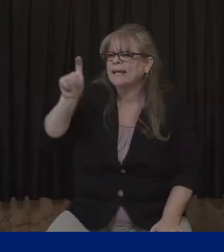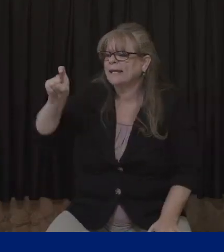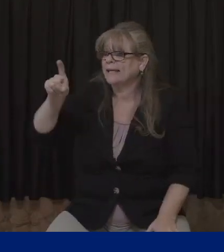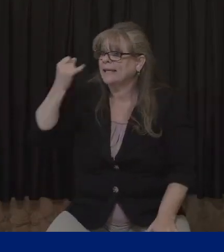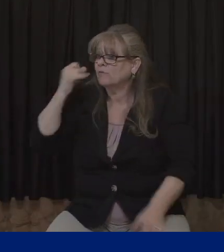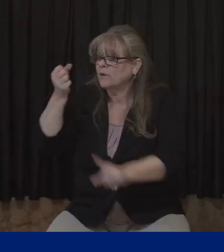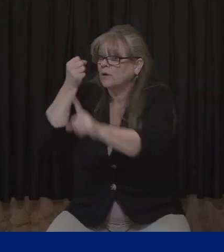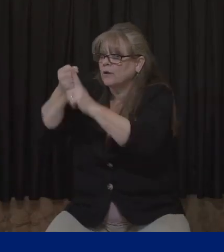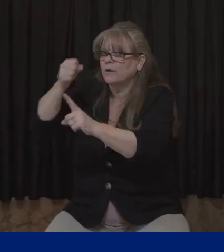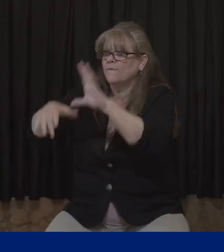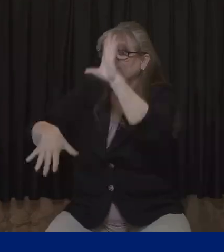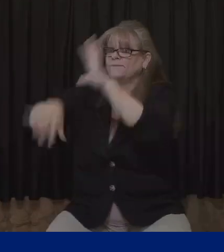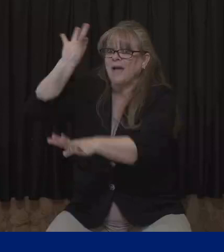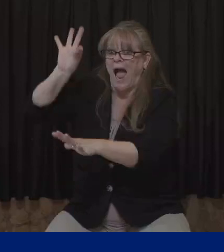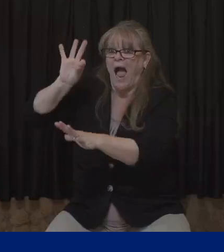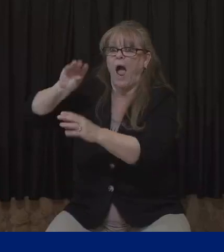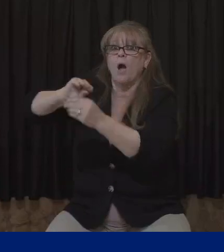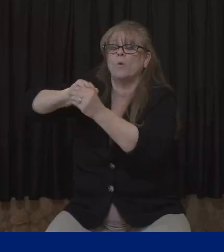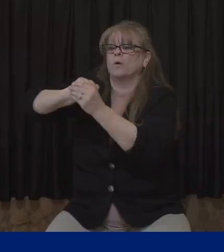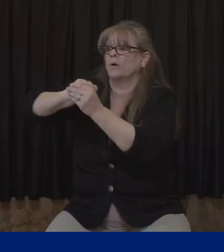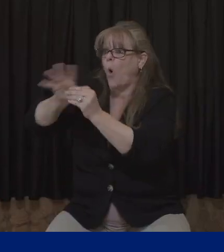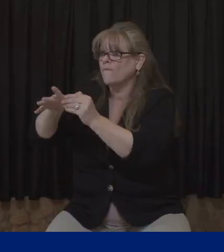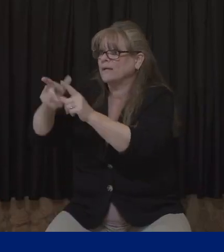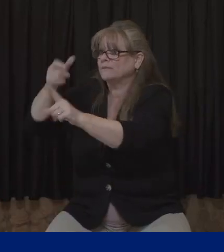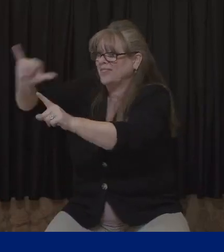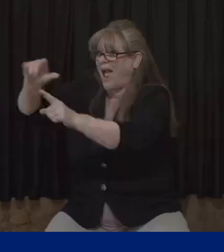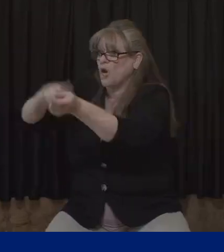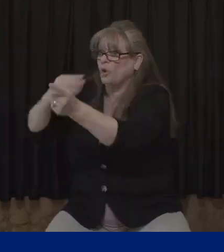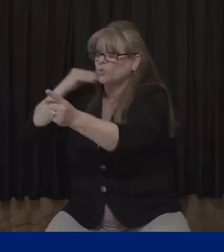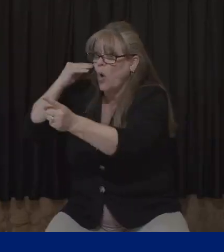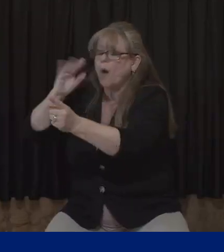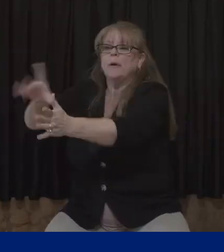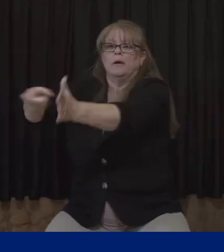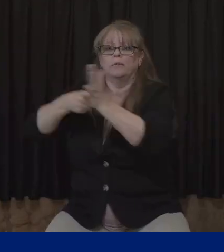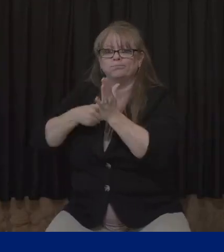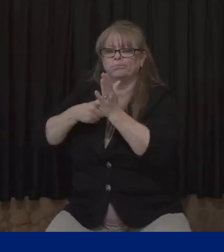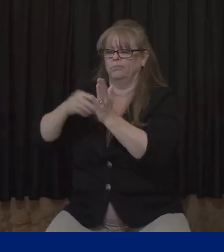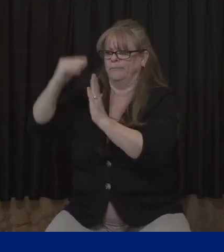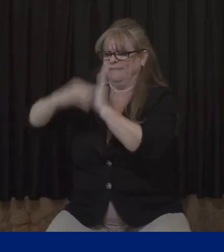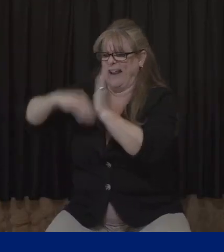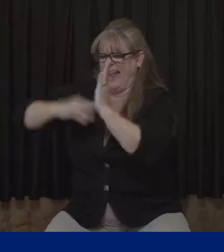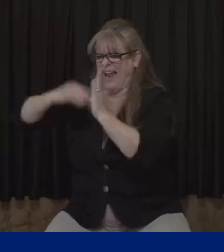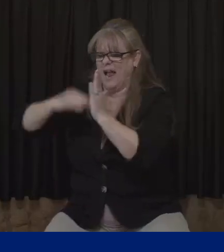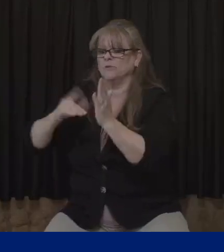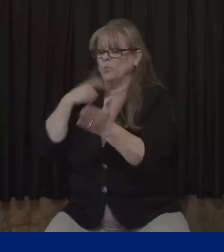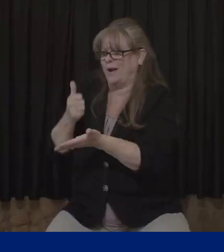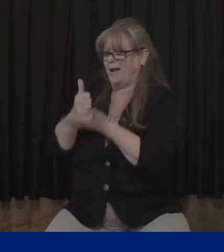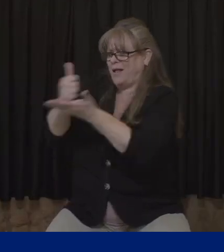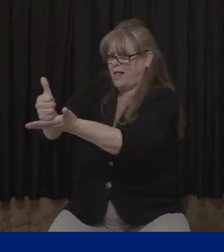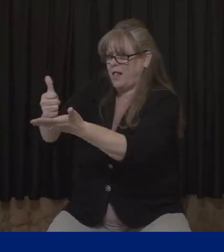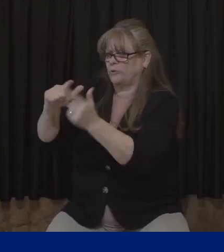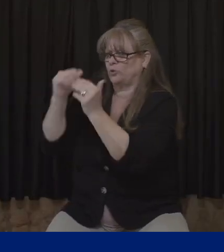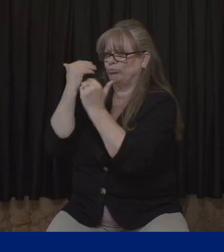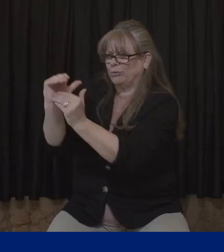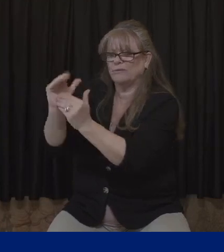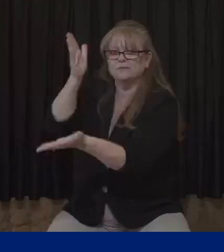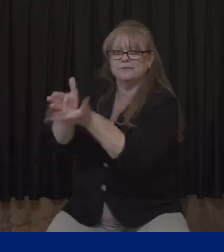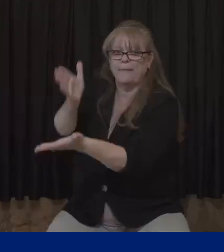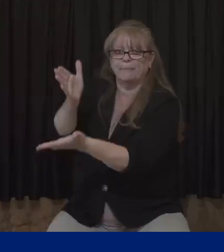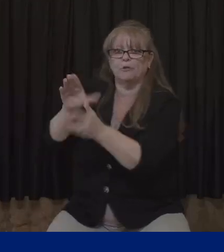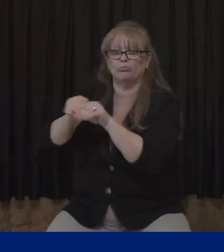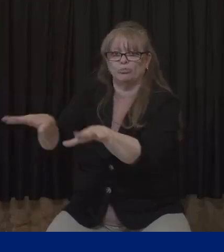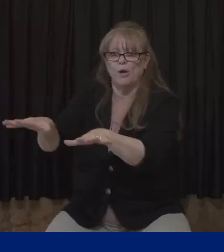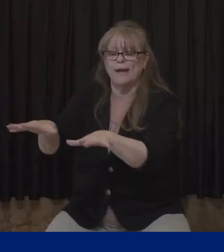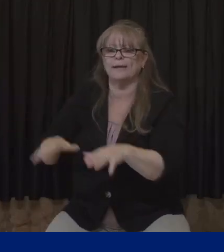have in place that all facility residents, employees need to wear a mask and other face coverings when in public, but we're trying to increase compliance with that to make sure that really